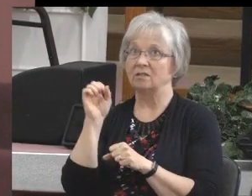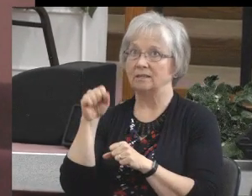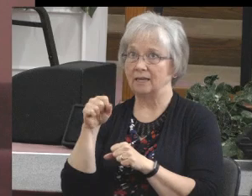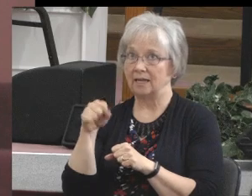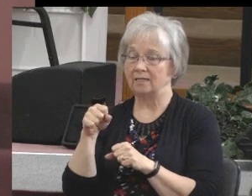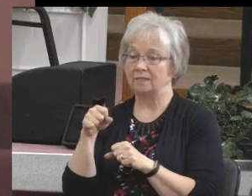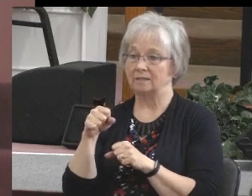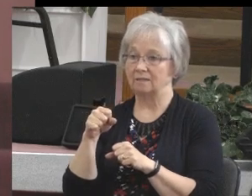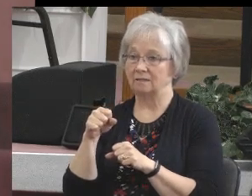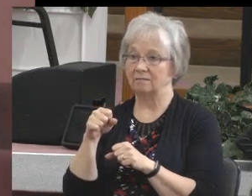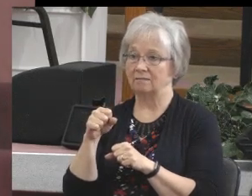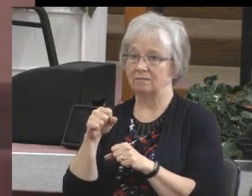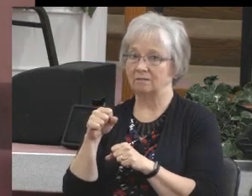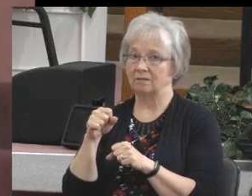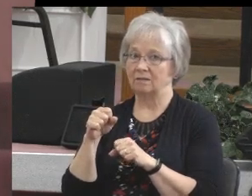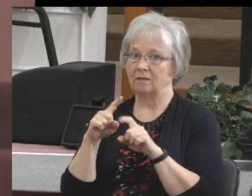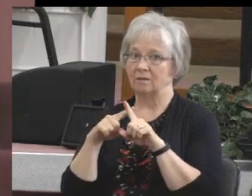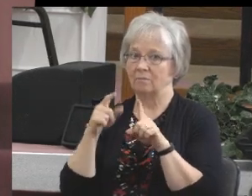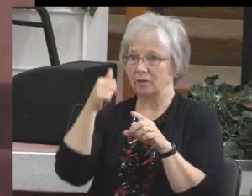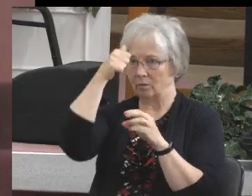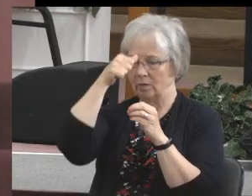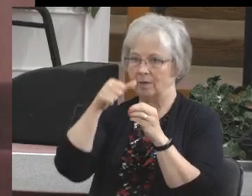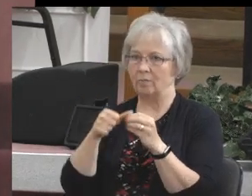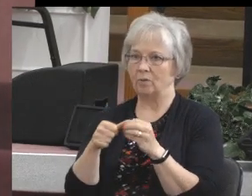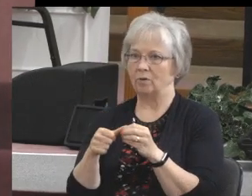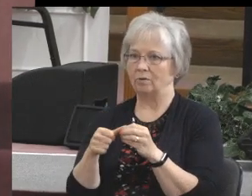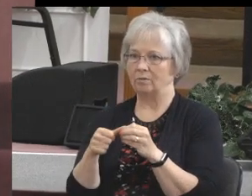But folks, remember something.